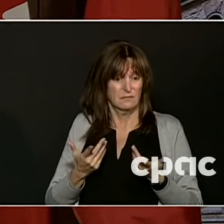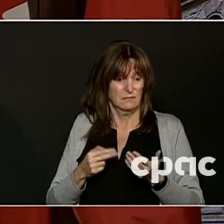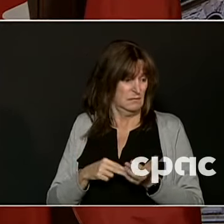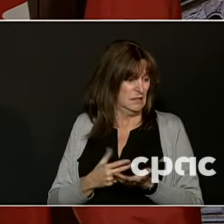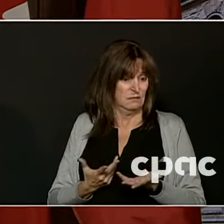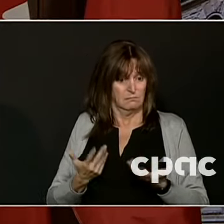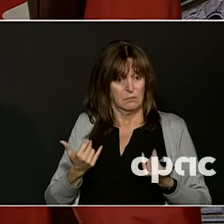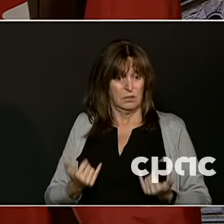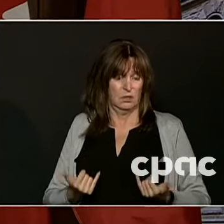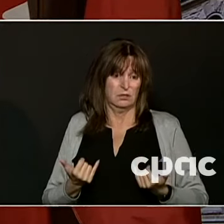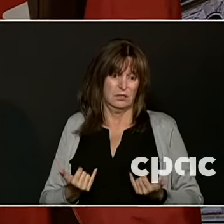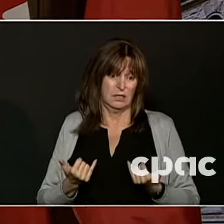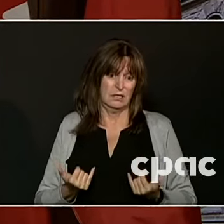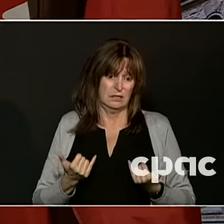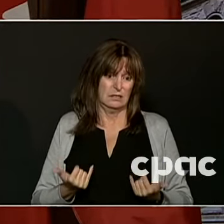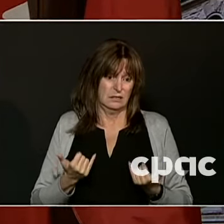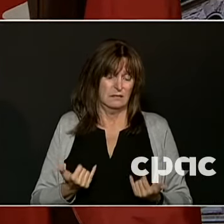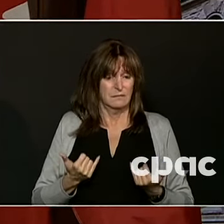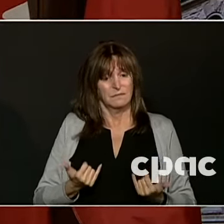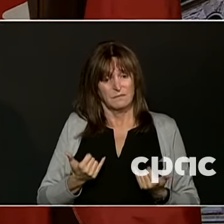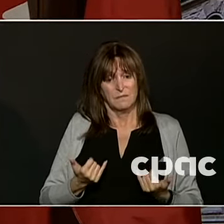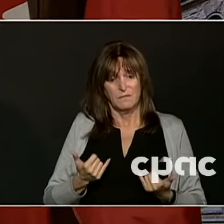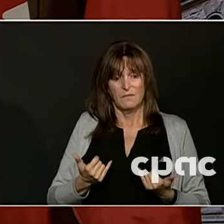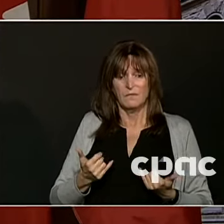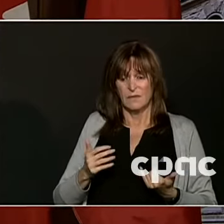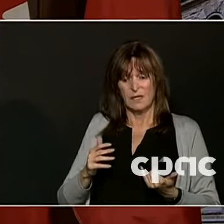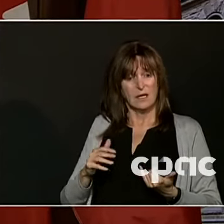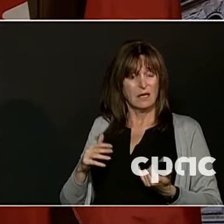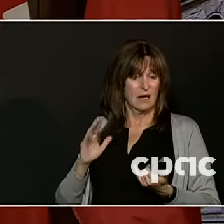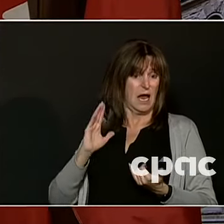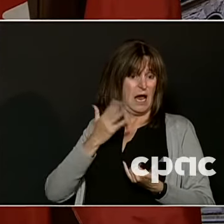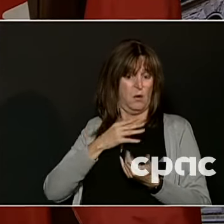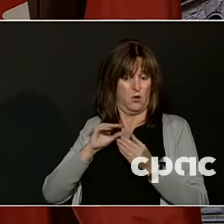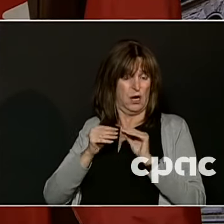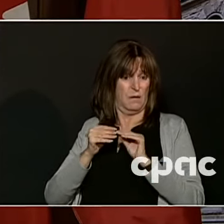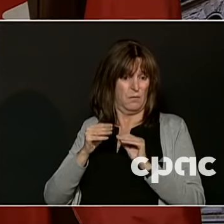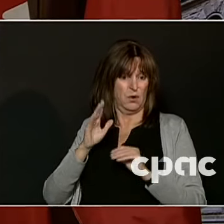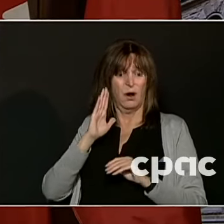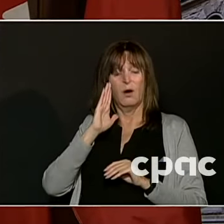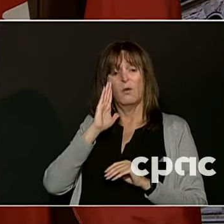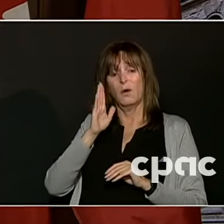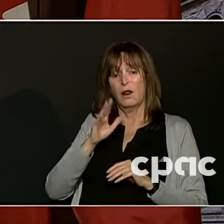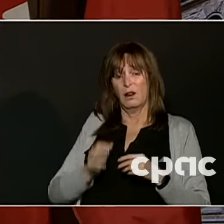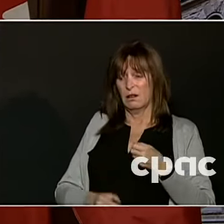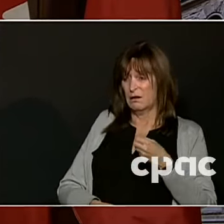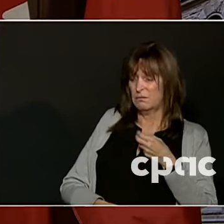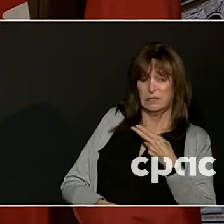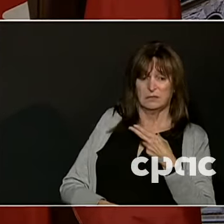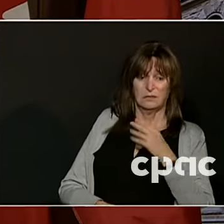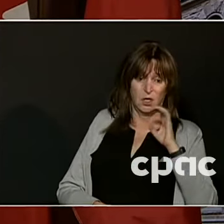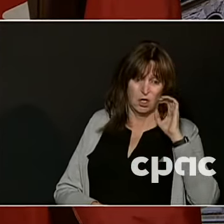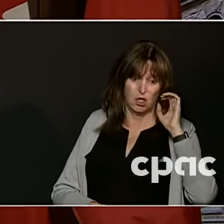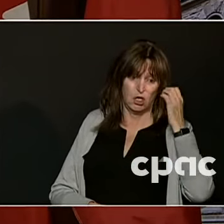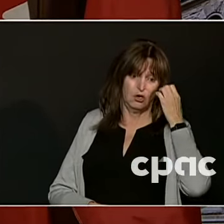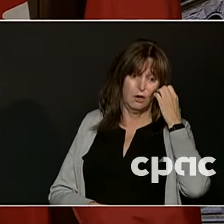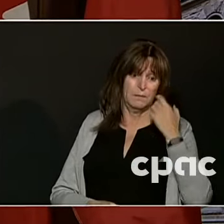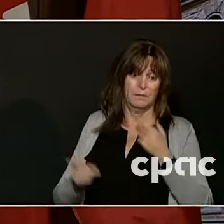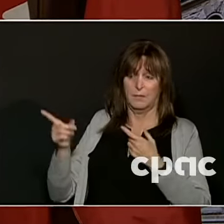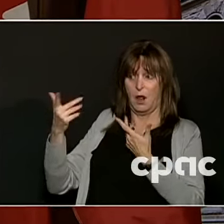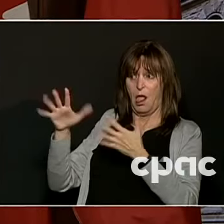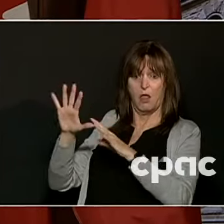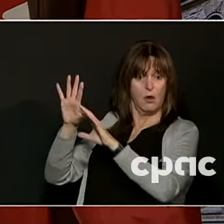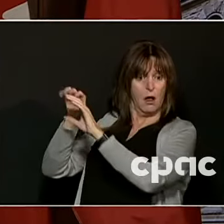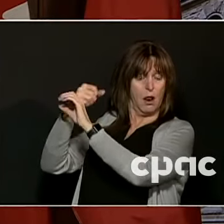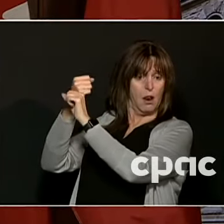our case numbers will likely exceed several jurisdictions in Europe that are now in lockdown. We're starting to mount the same